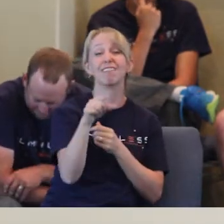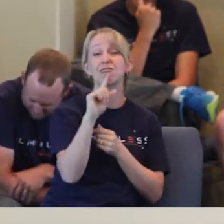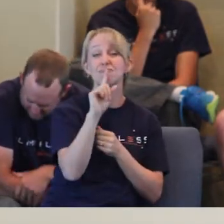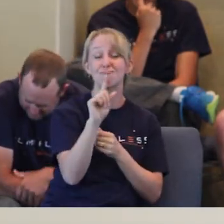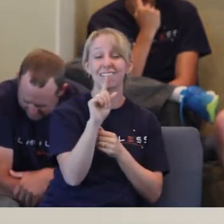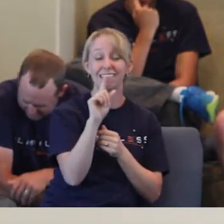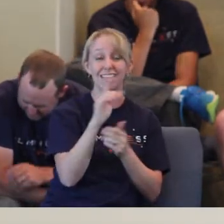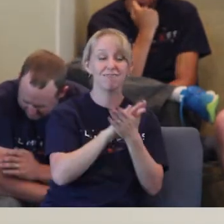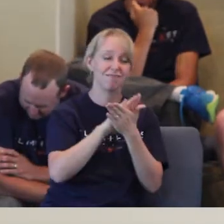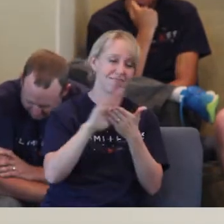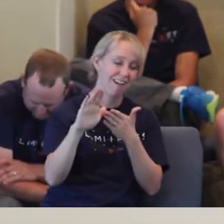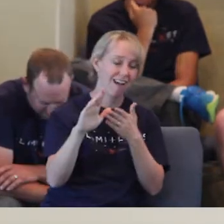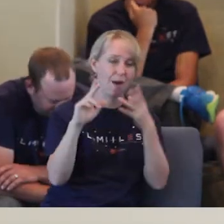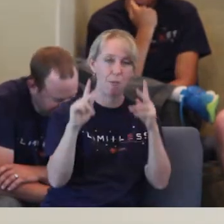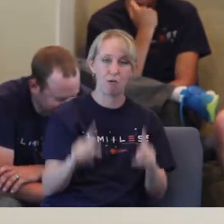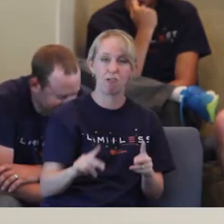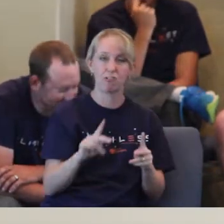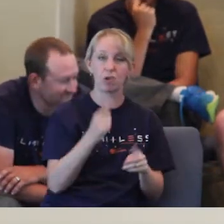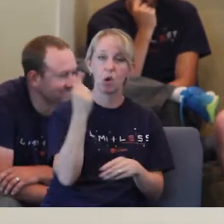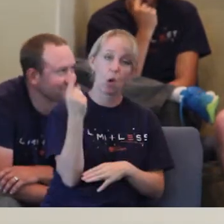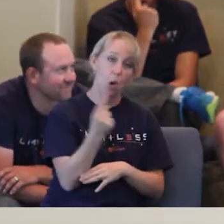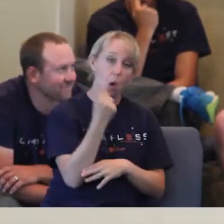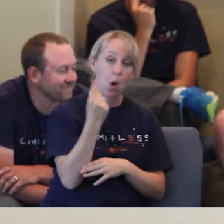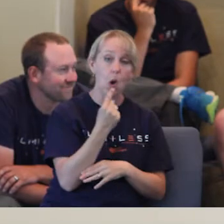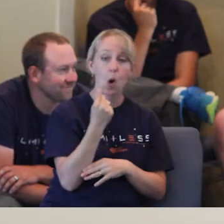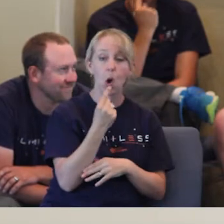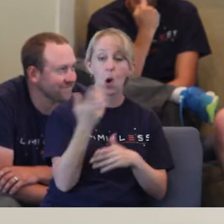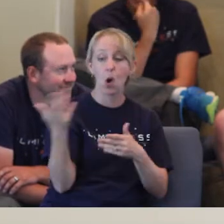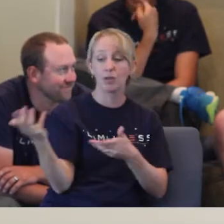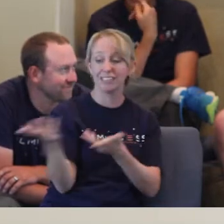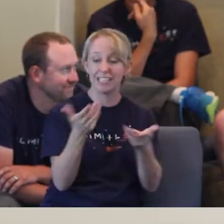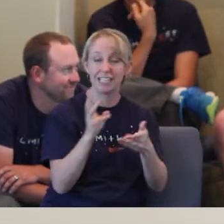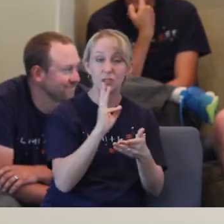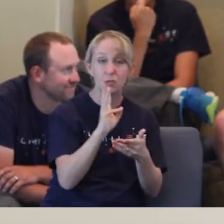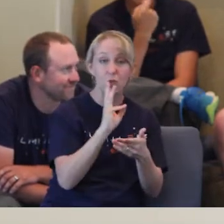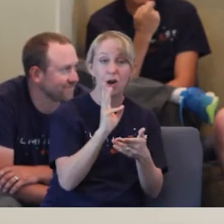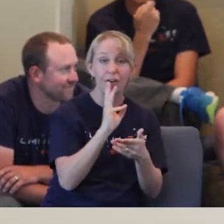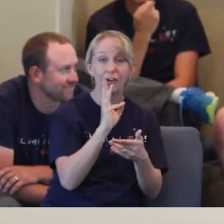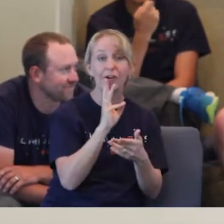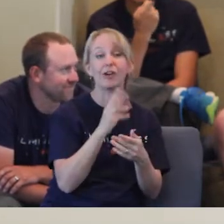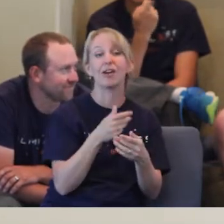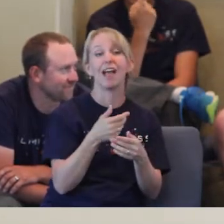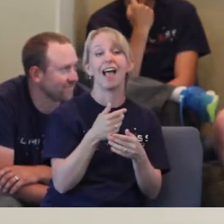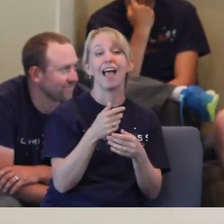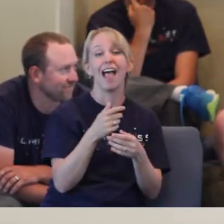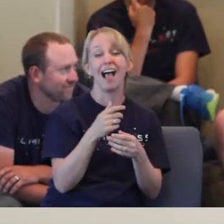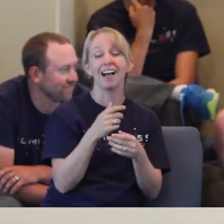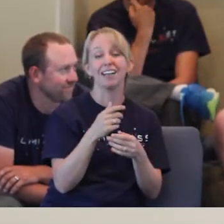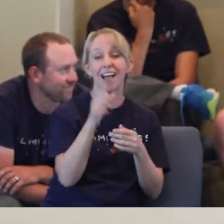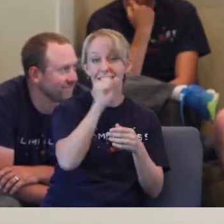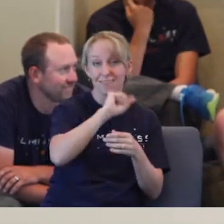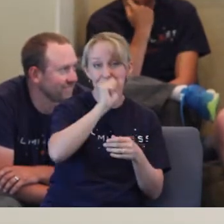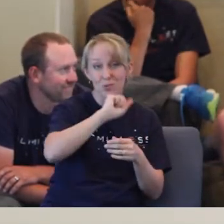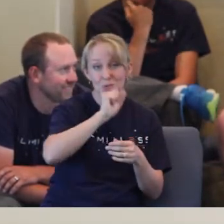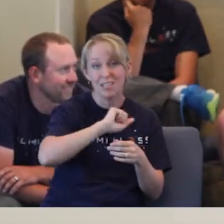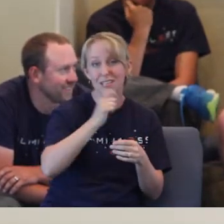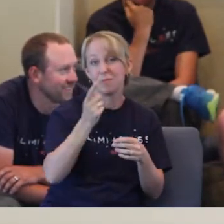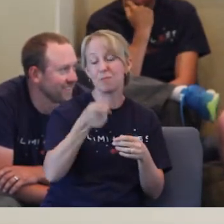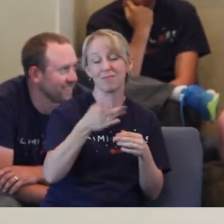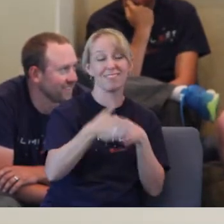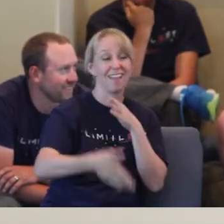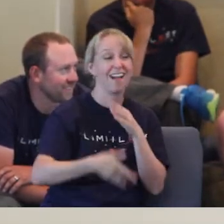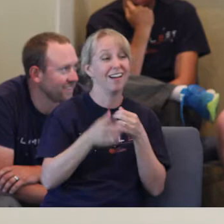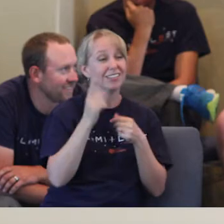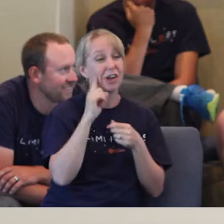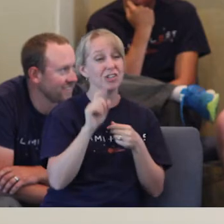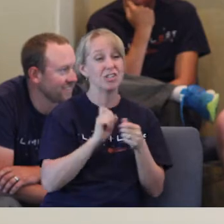but it was amazing because she was just a really kind person, and she was always getting us water, and she got